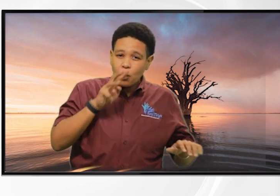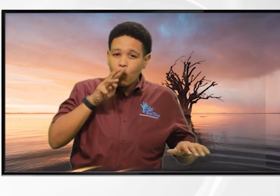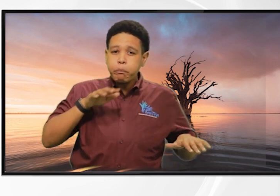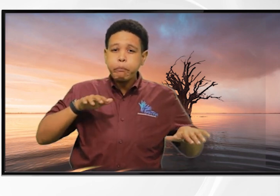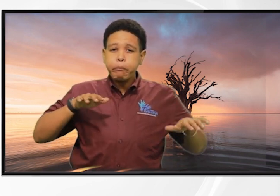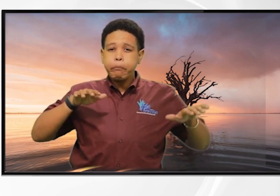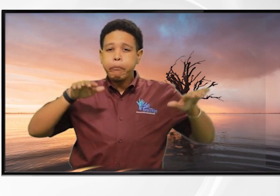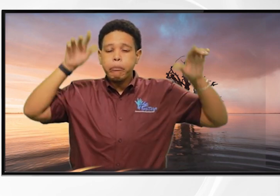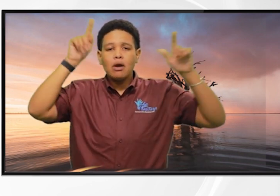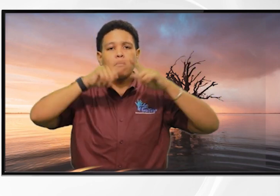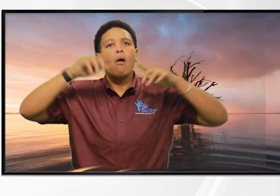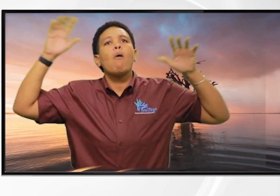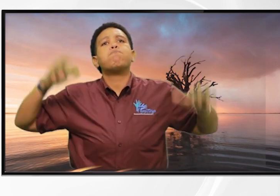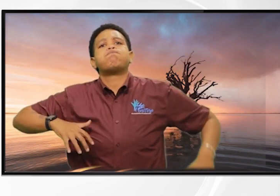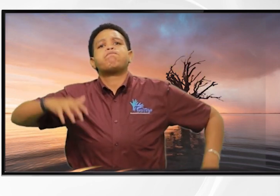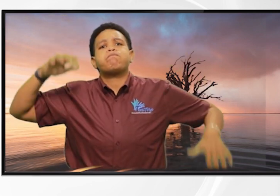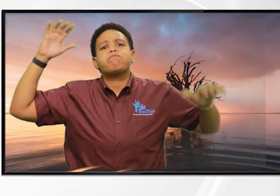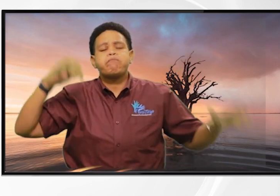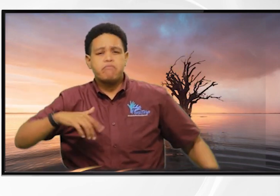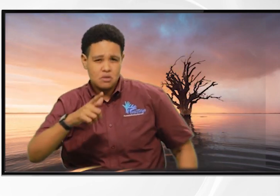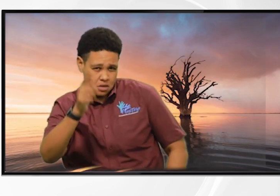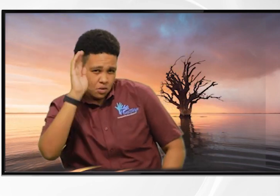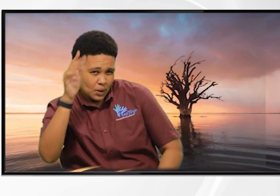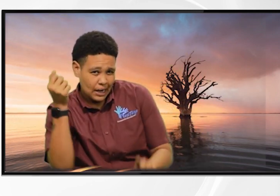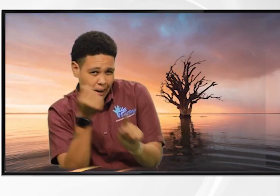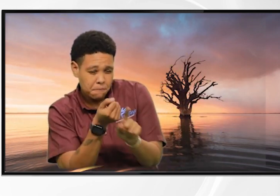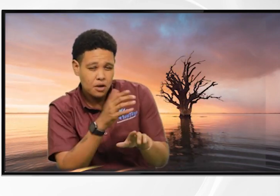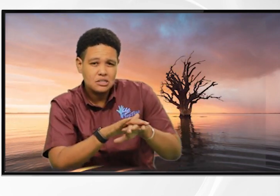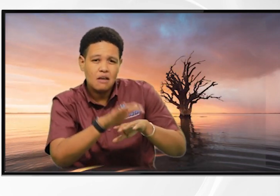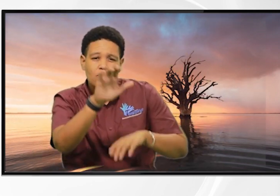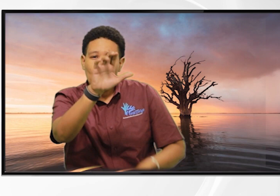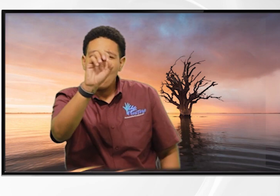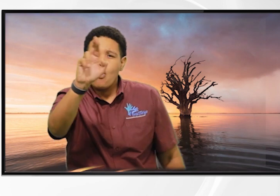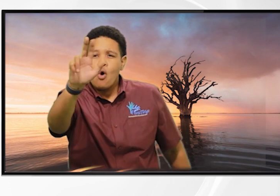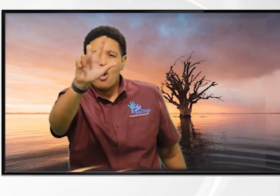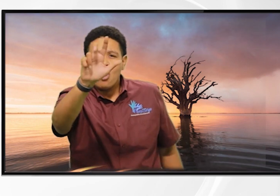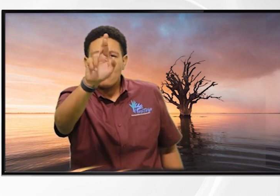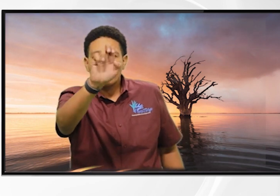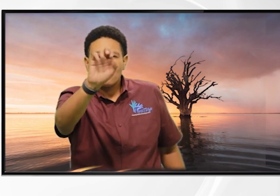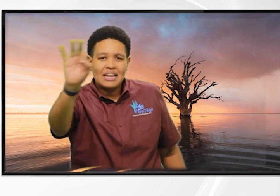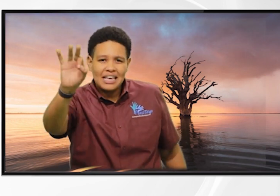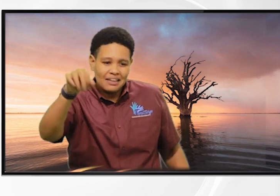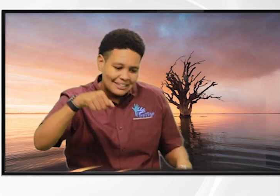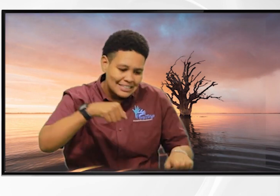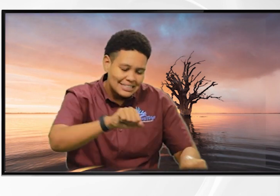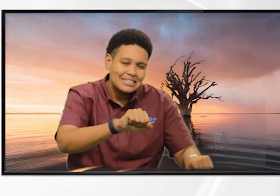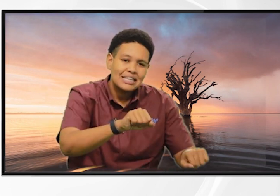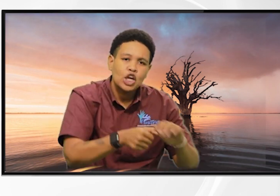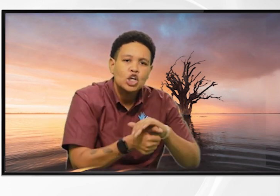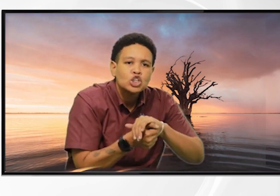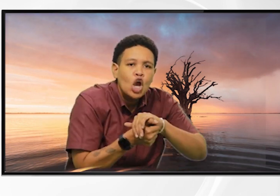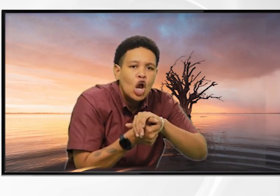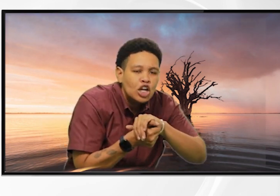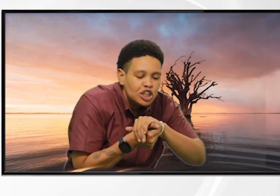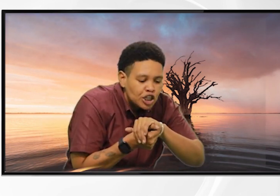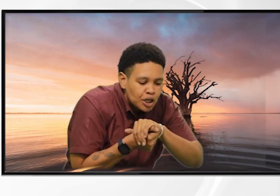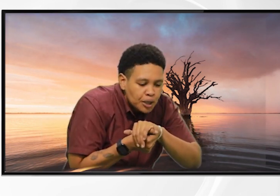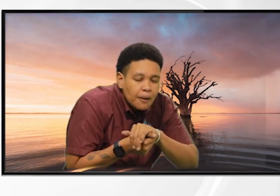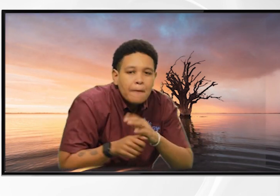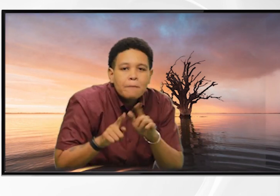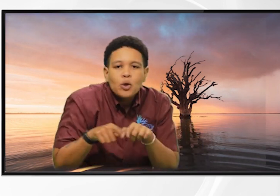heavy rainfall events will impact on coral reefs, sea turtle nesting, and seagrasses.